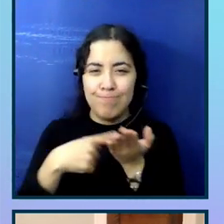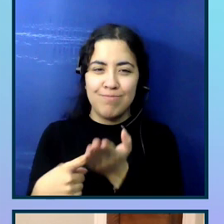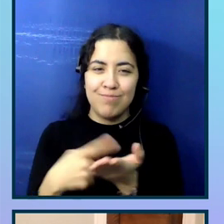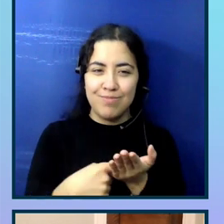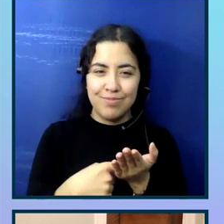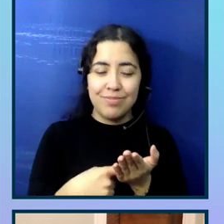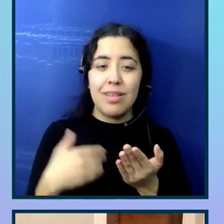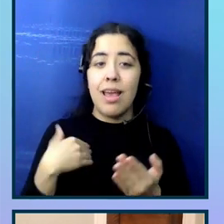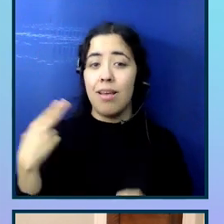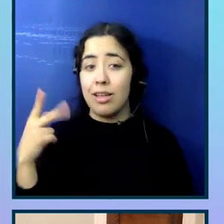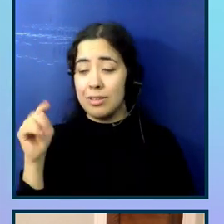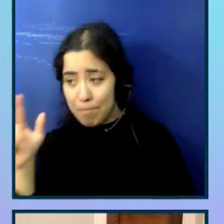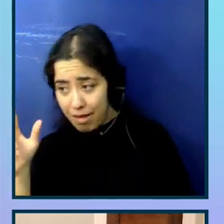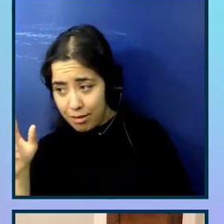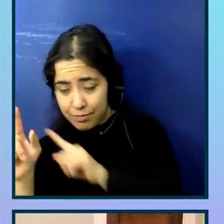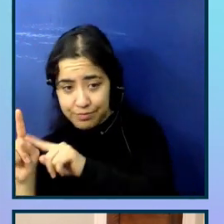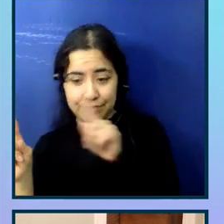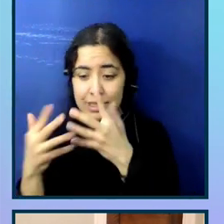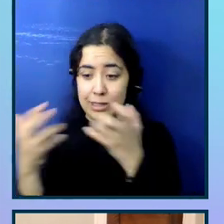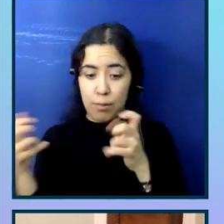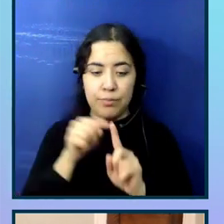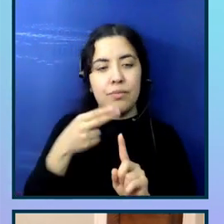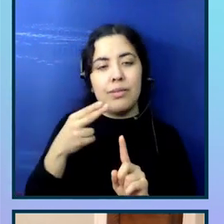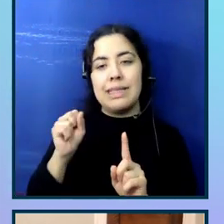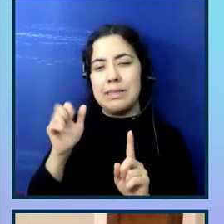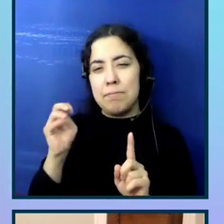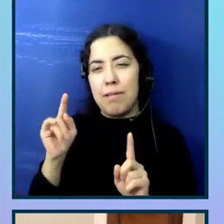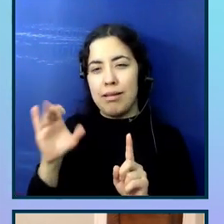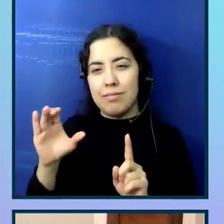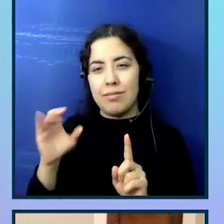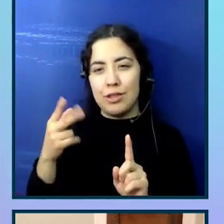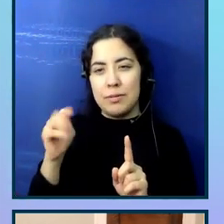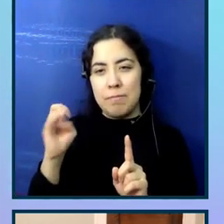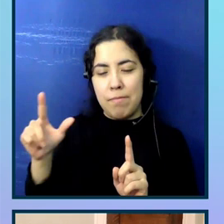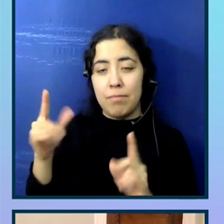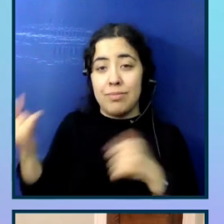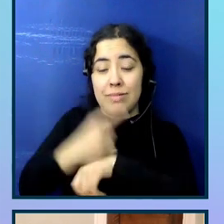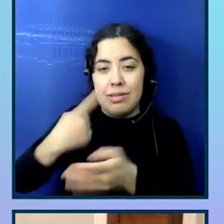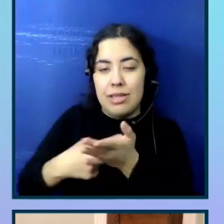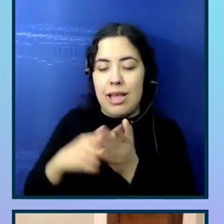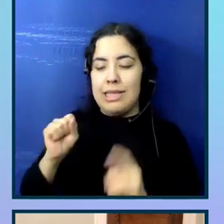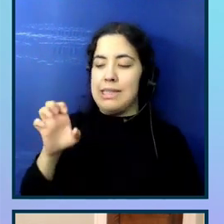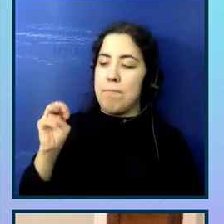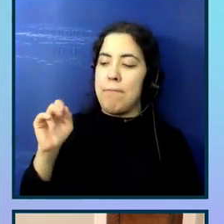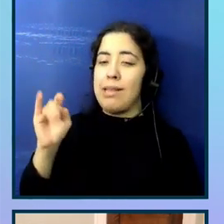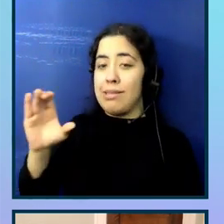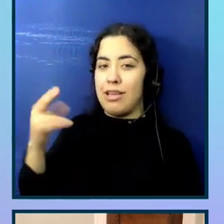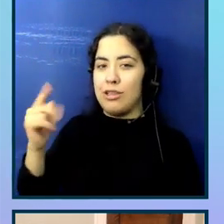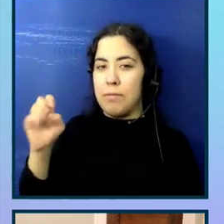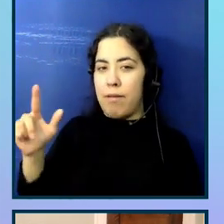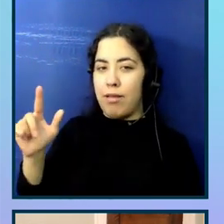There's HTML and there's something called semantic HTML. And today I want to talk about semantic HTML.